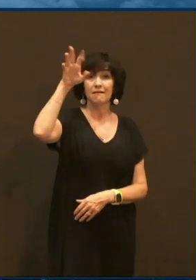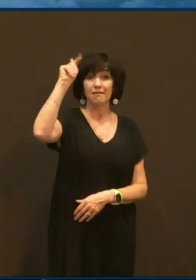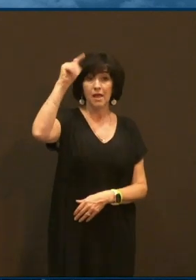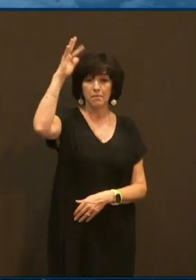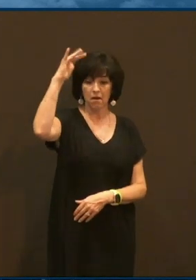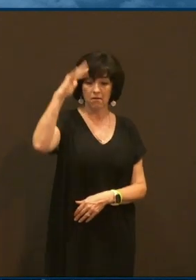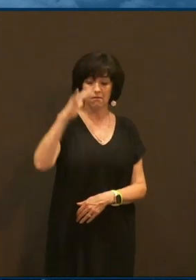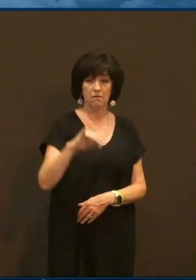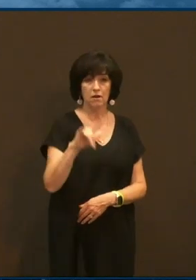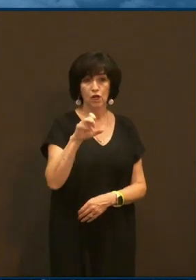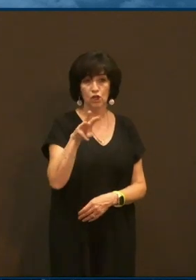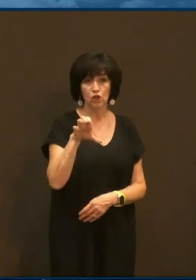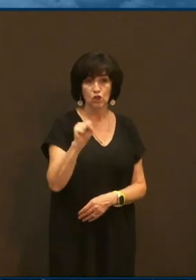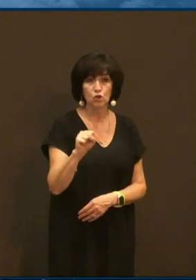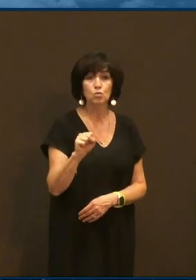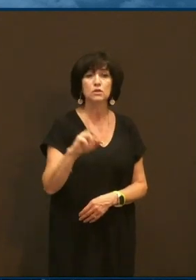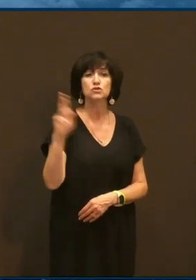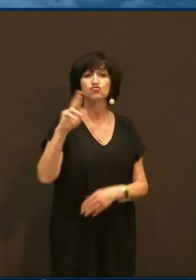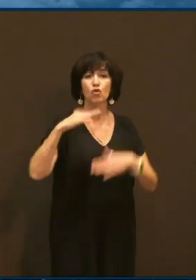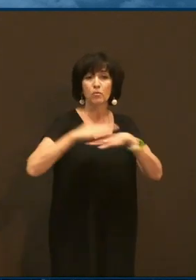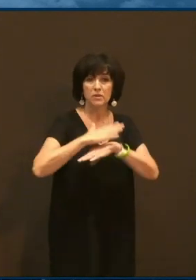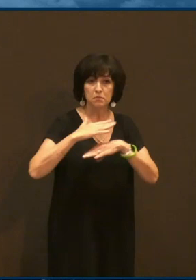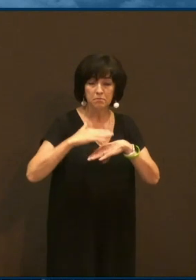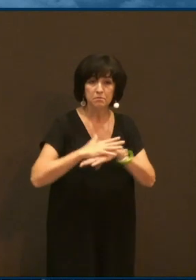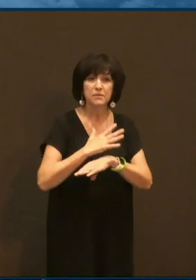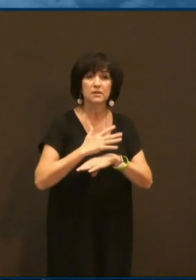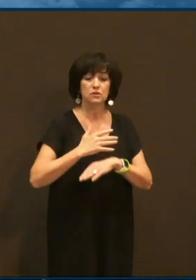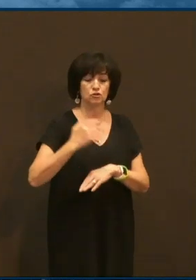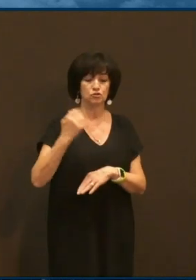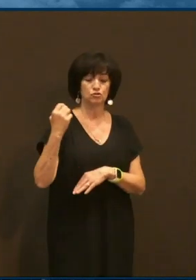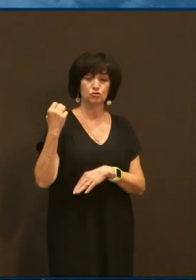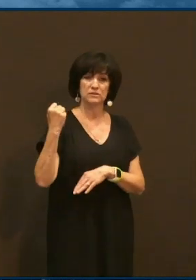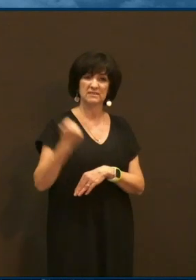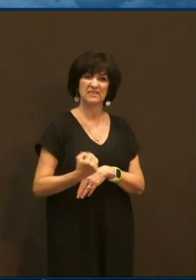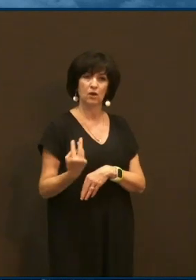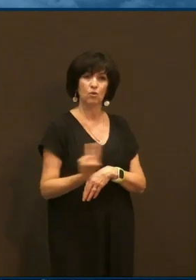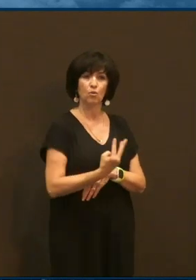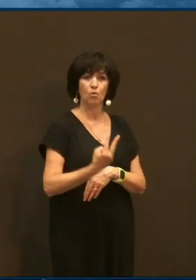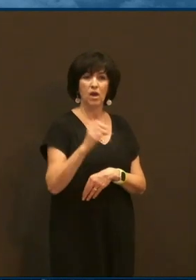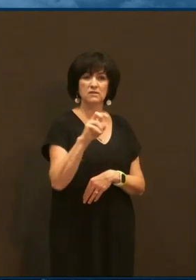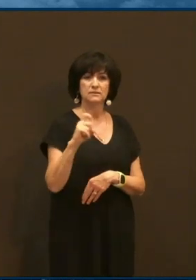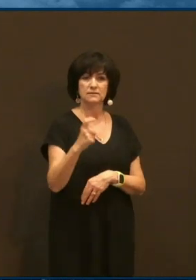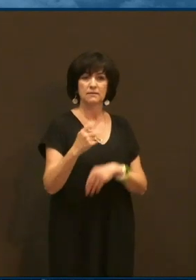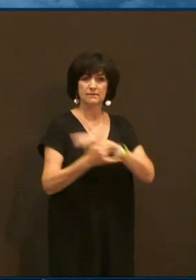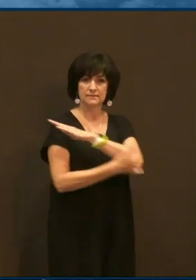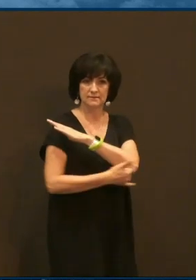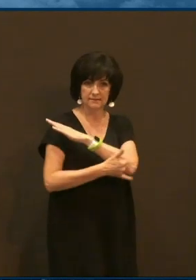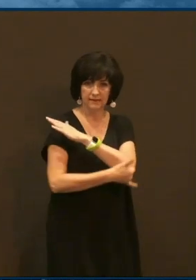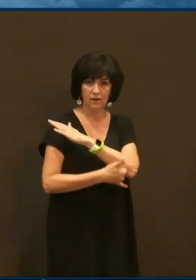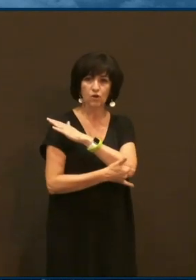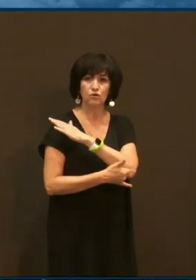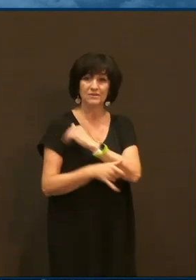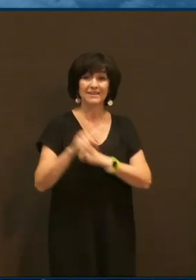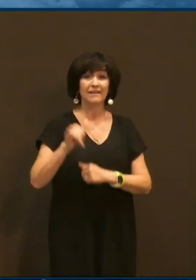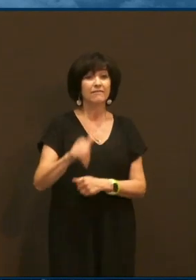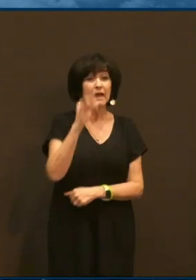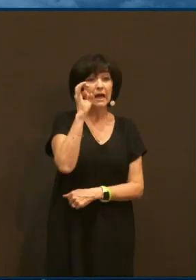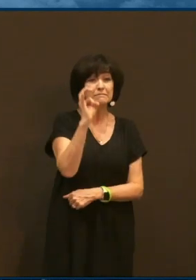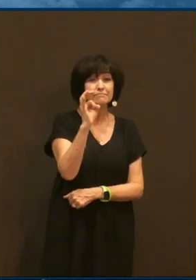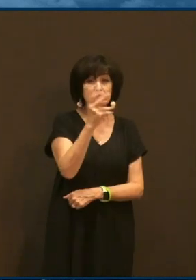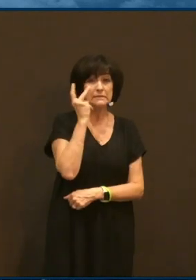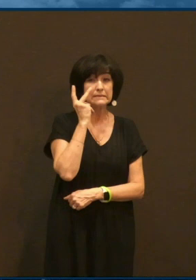all the way down into southwestern Sussex County. All these dots represent at least one site. Sometimes we've